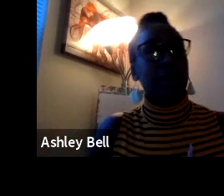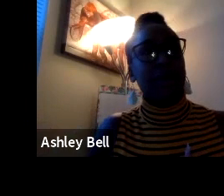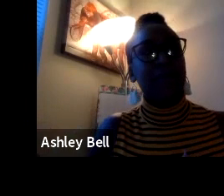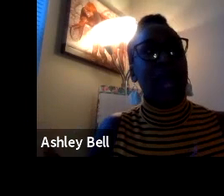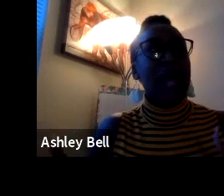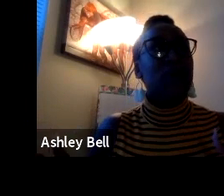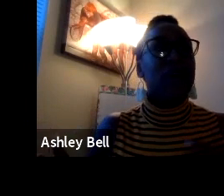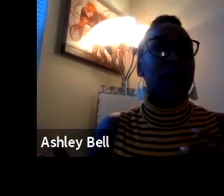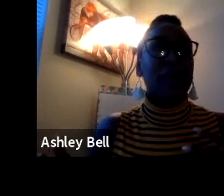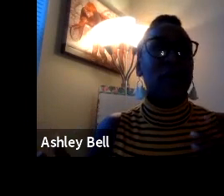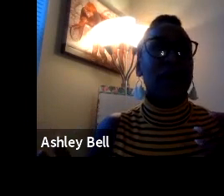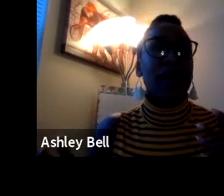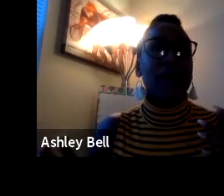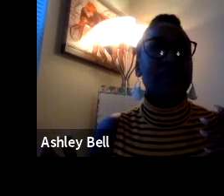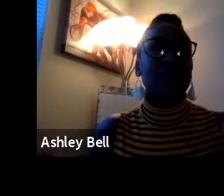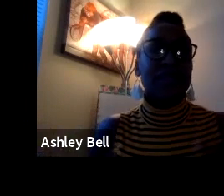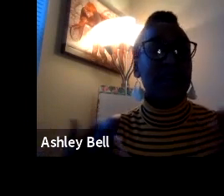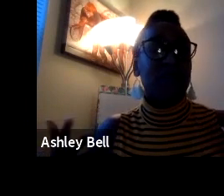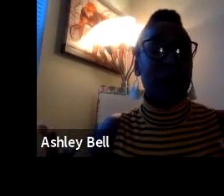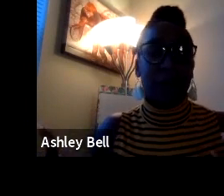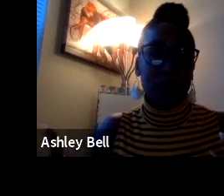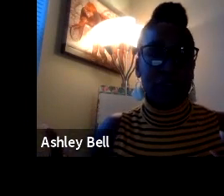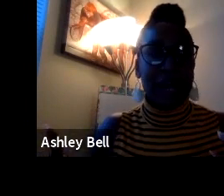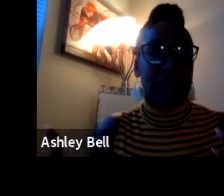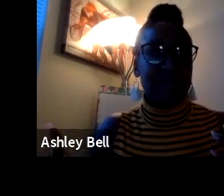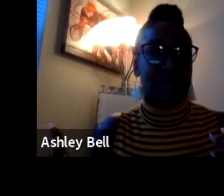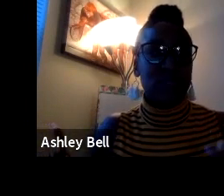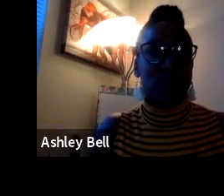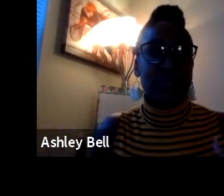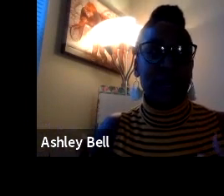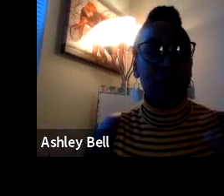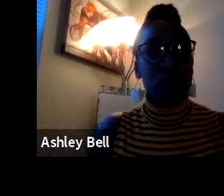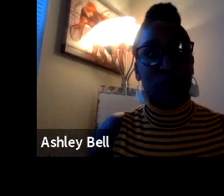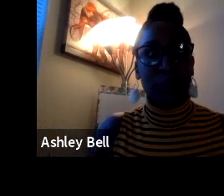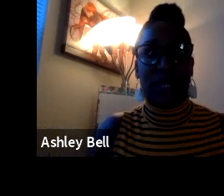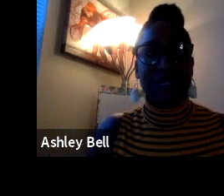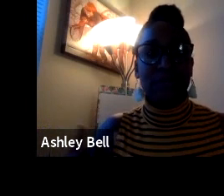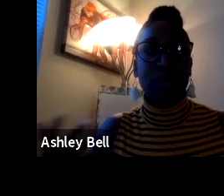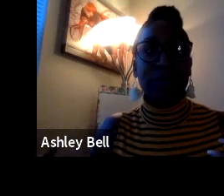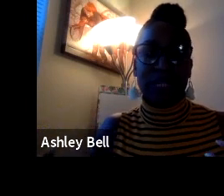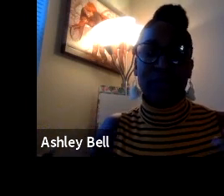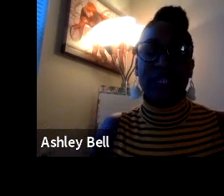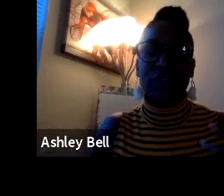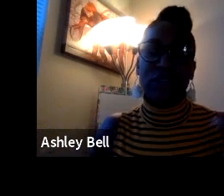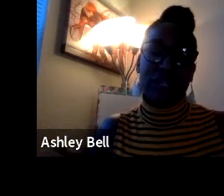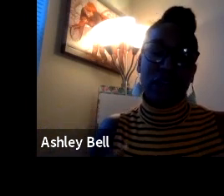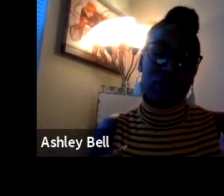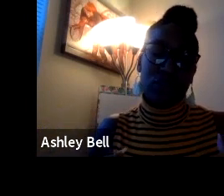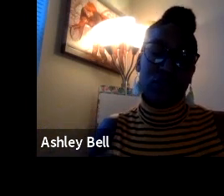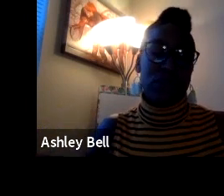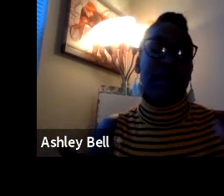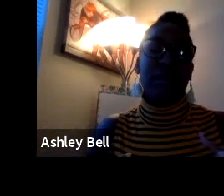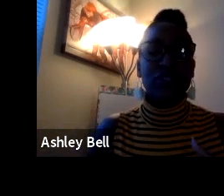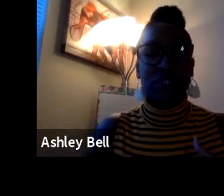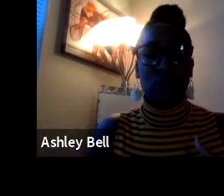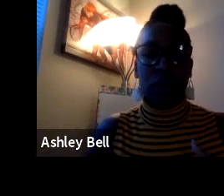walking. I know that something that's kind of popular now is giving students movement breaks and brain breaks, particularly younger